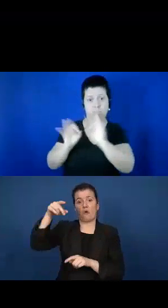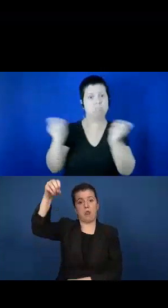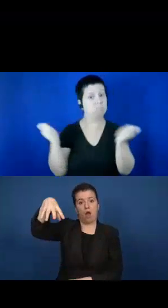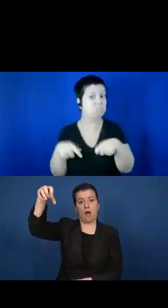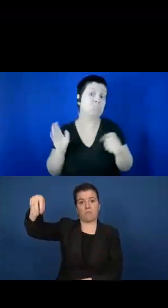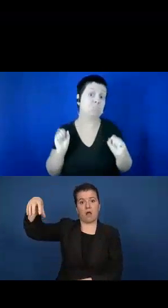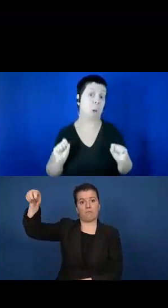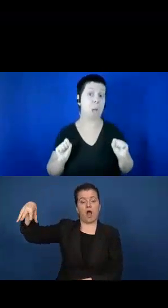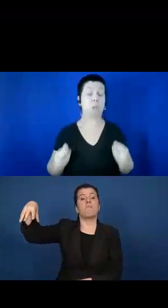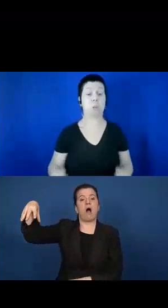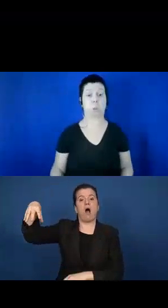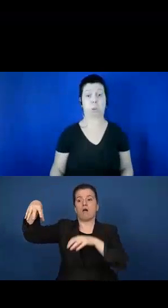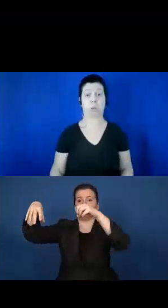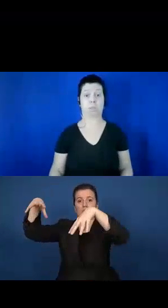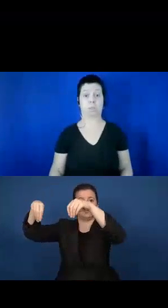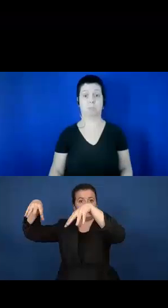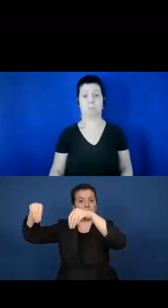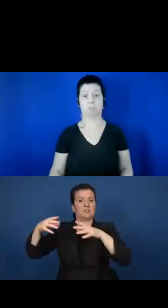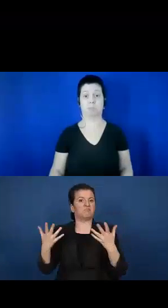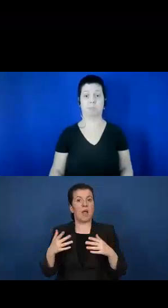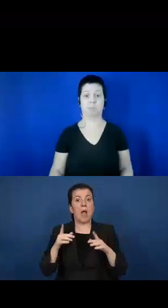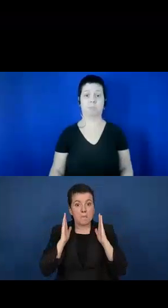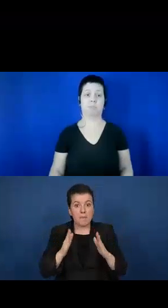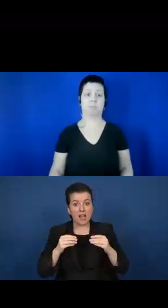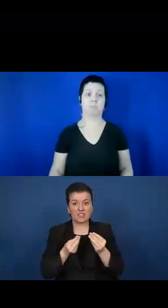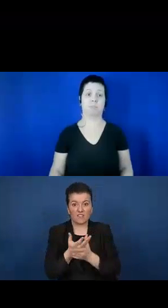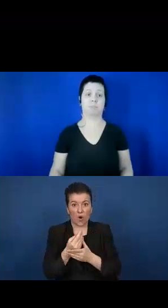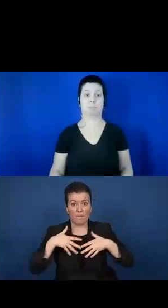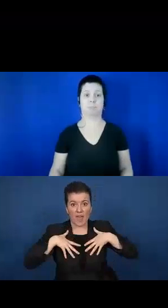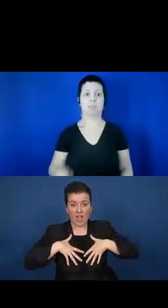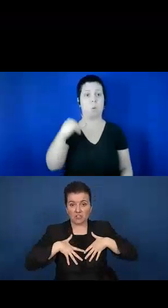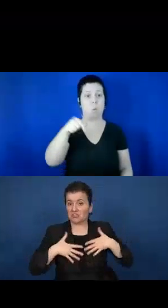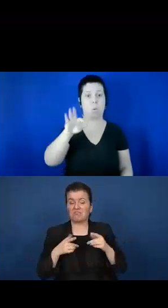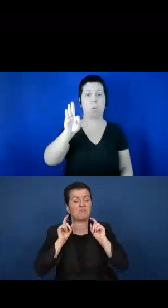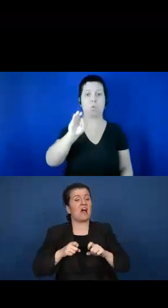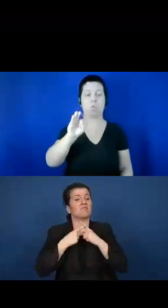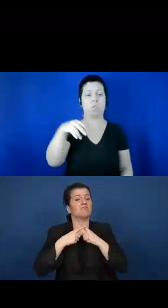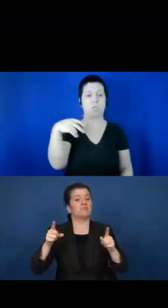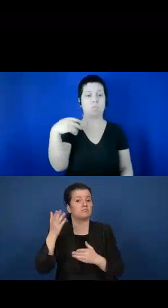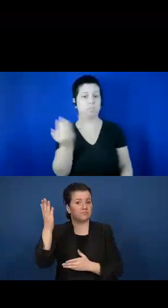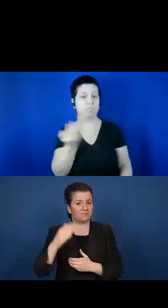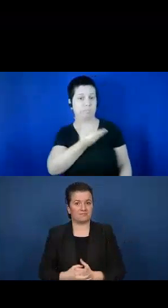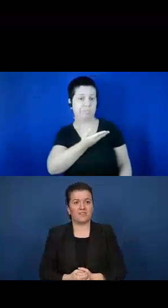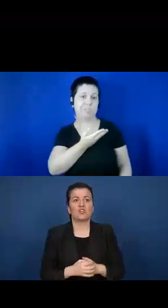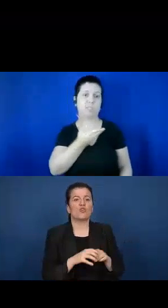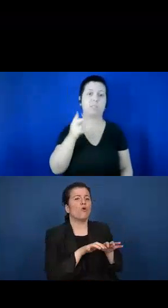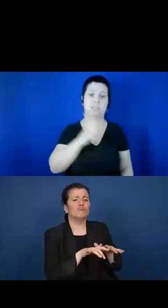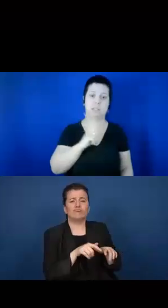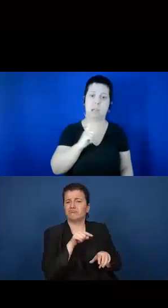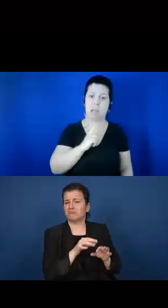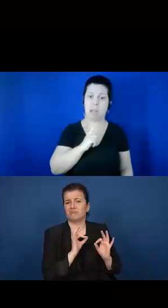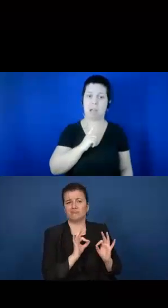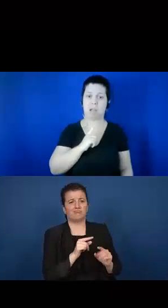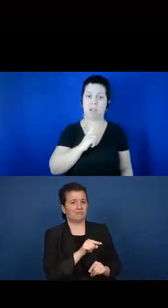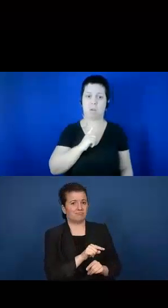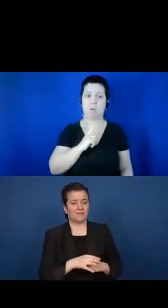that the different uses of our toolkit, which include the PCBs that was shown